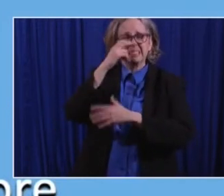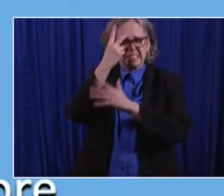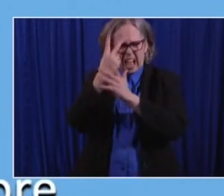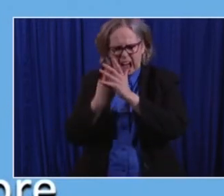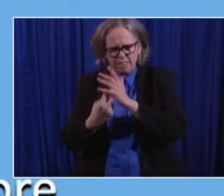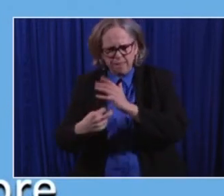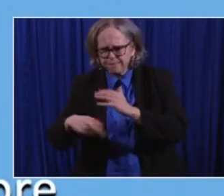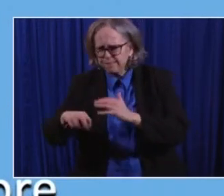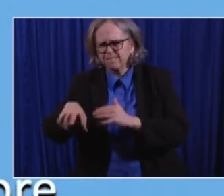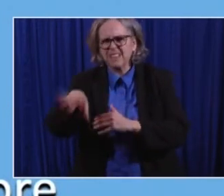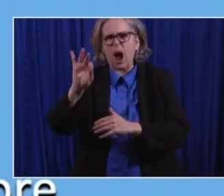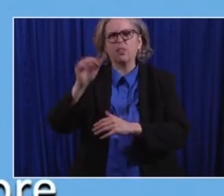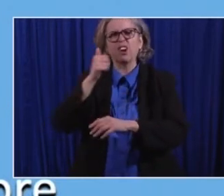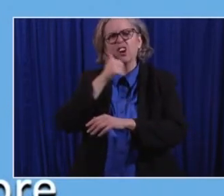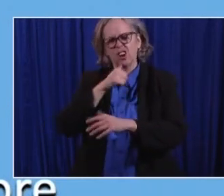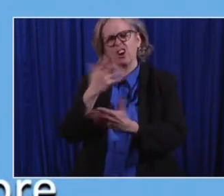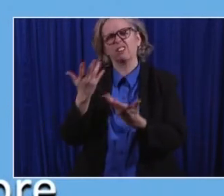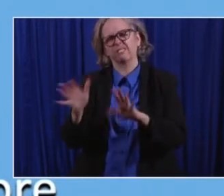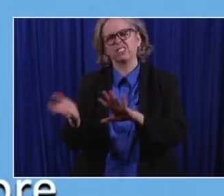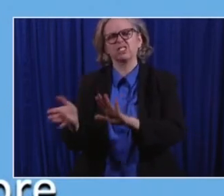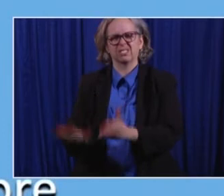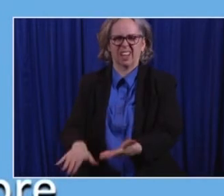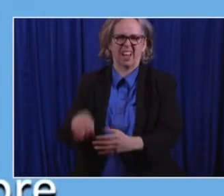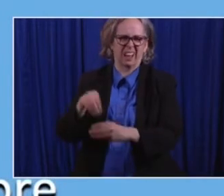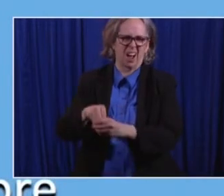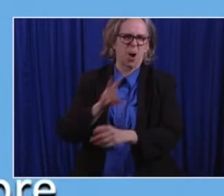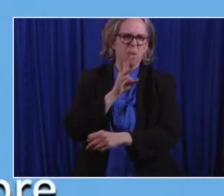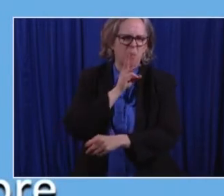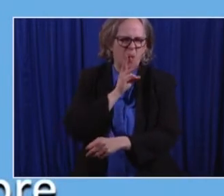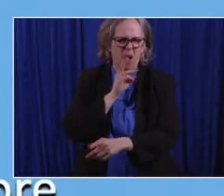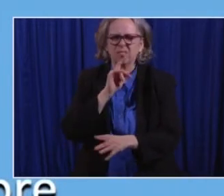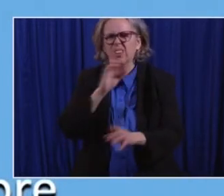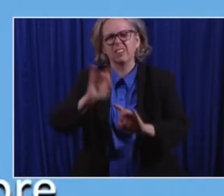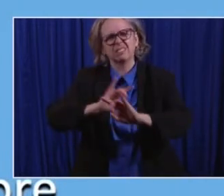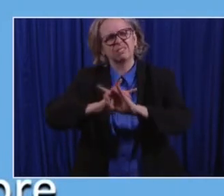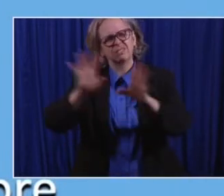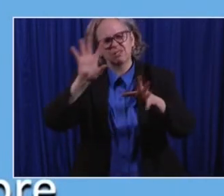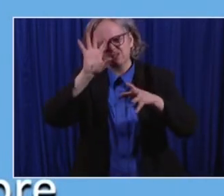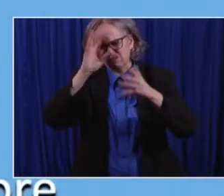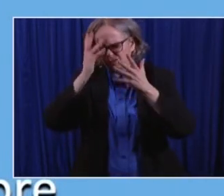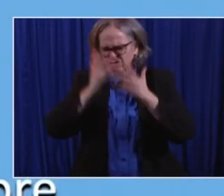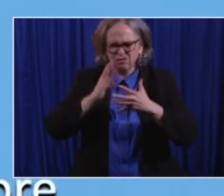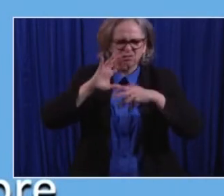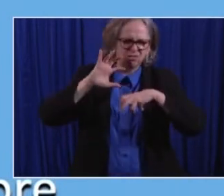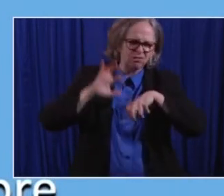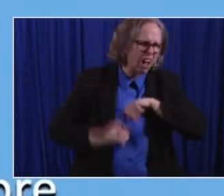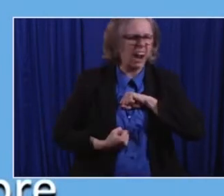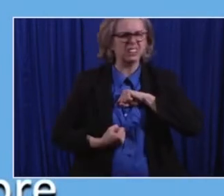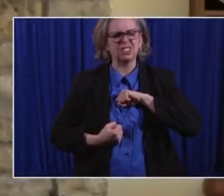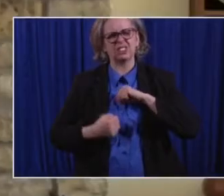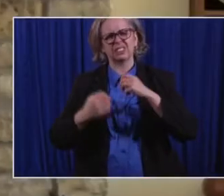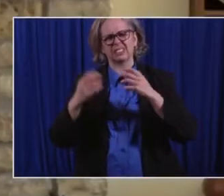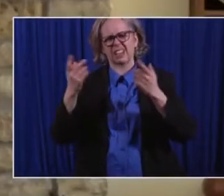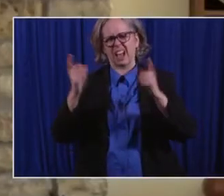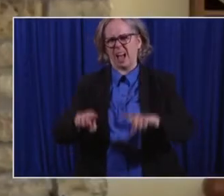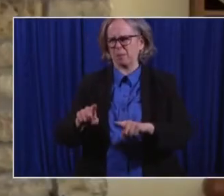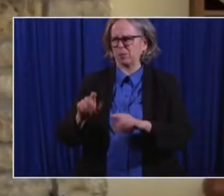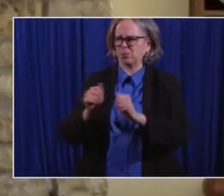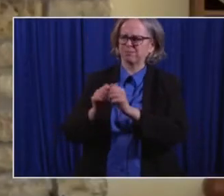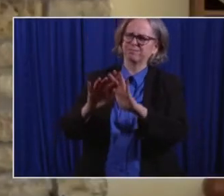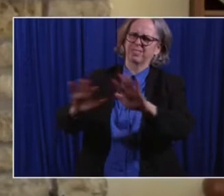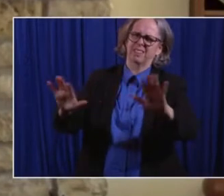This is a horrible, horrible tragedy, and our hearts go out to both families.